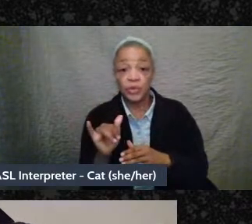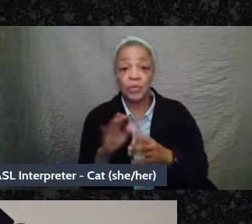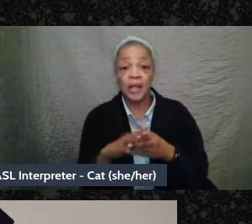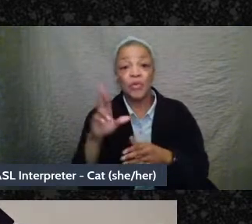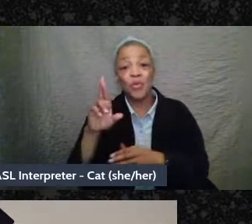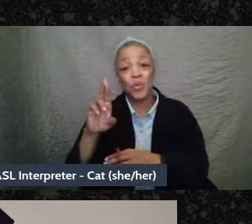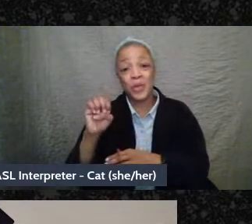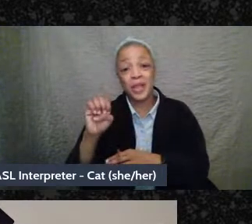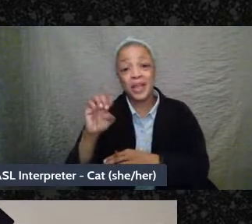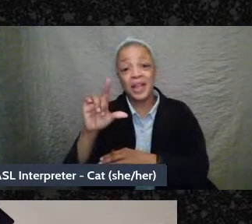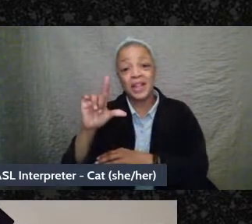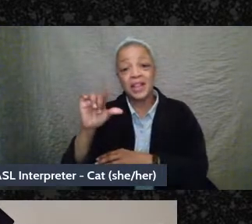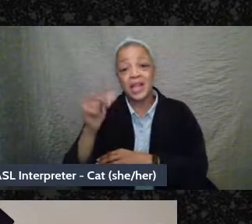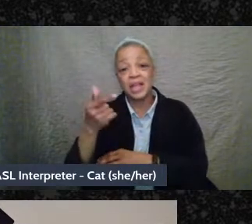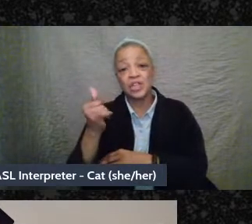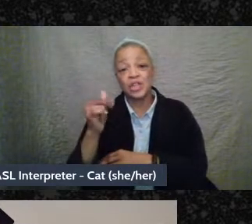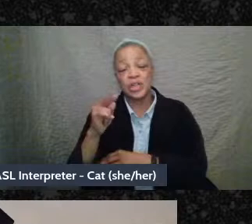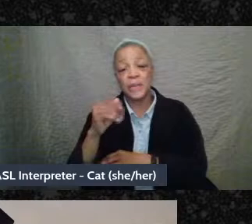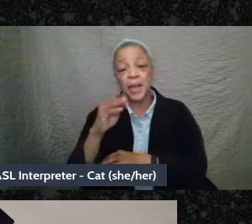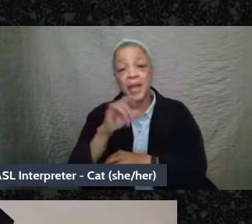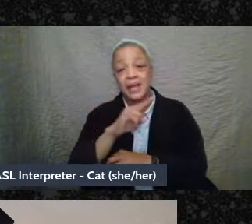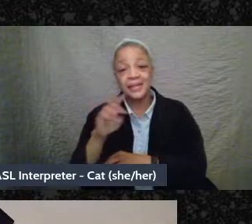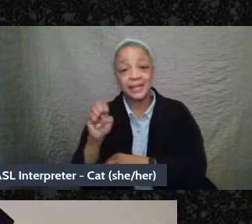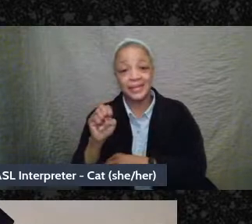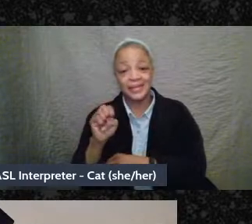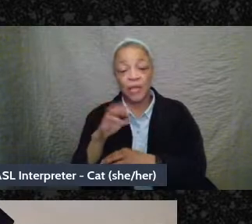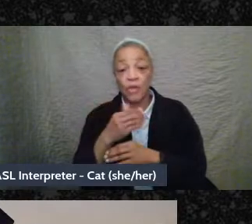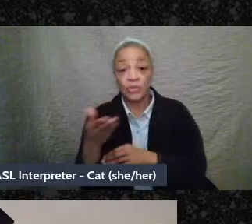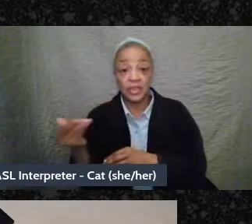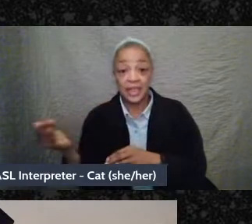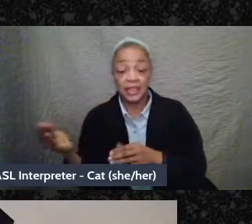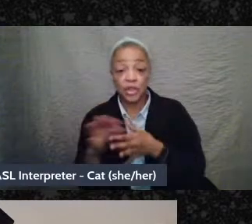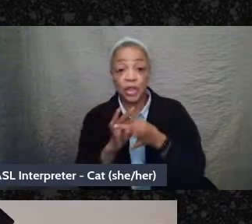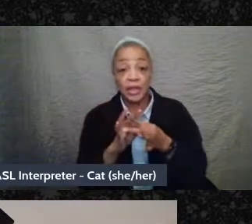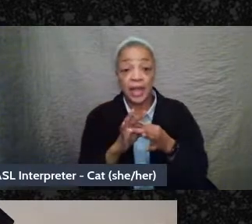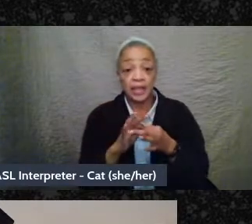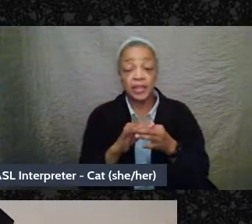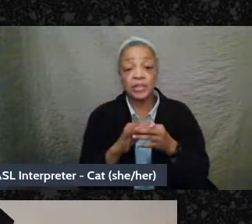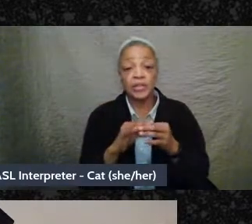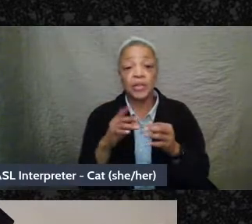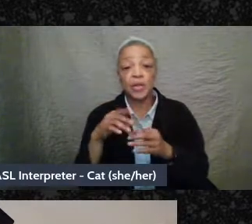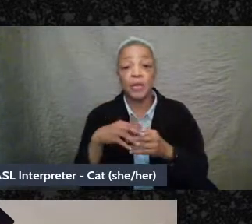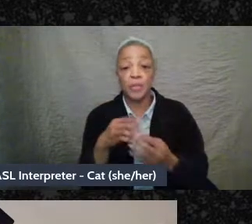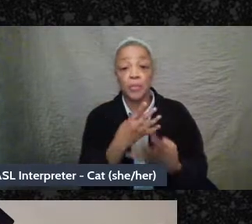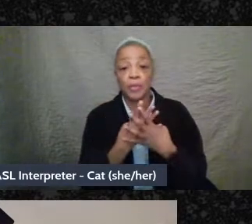of their connection to the prison industrial complex, like that complexity. So